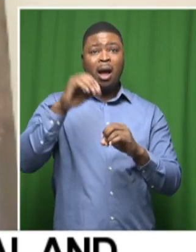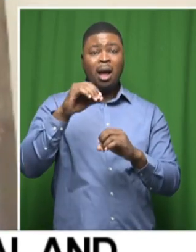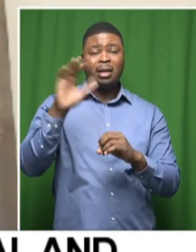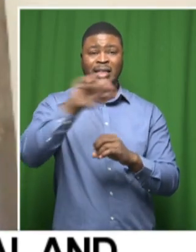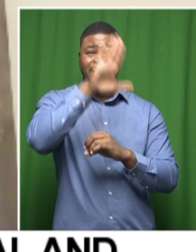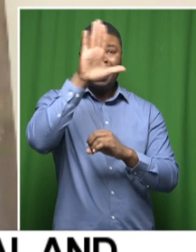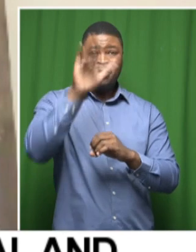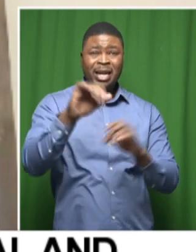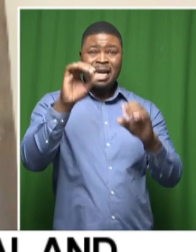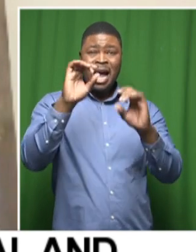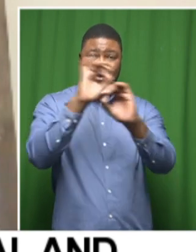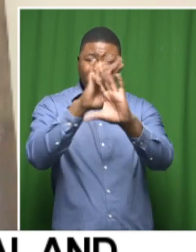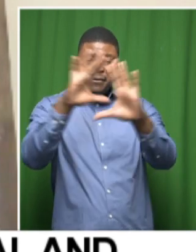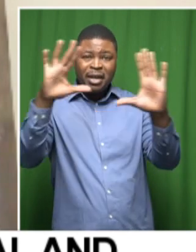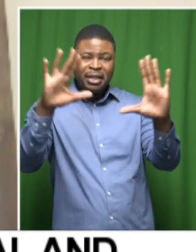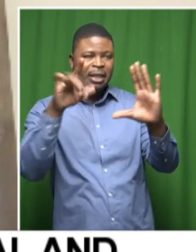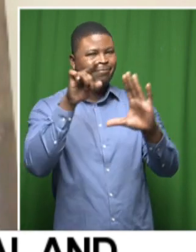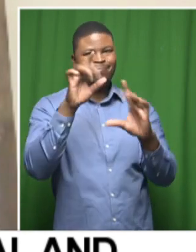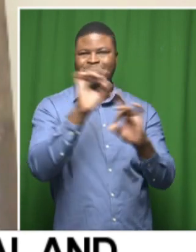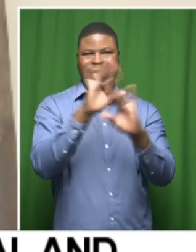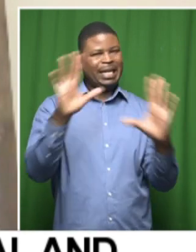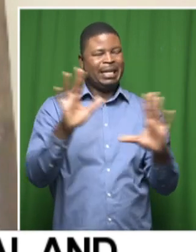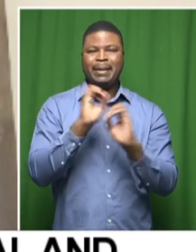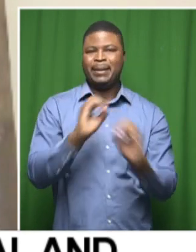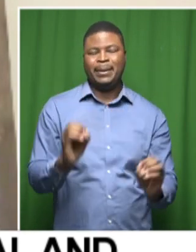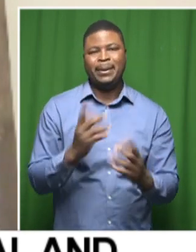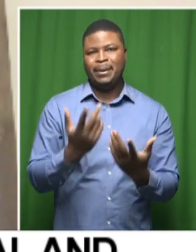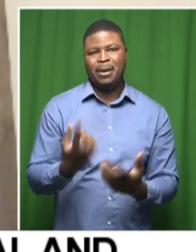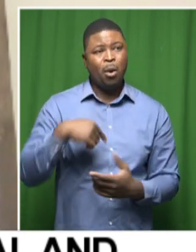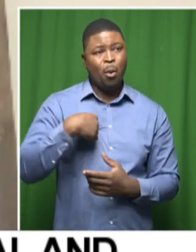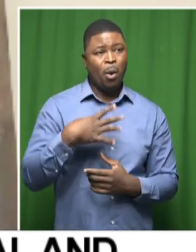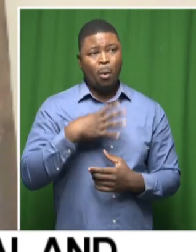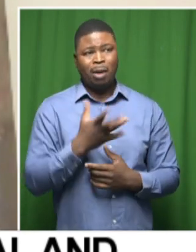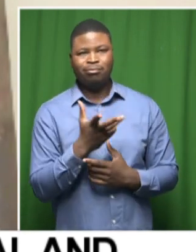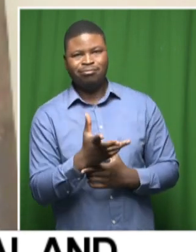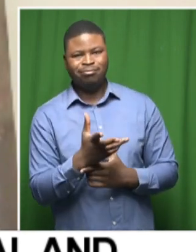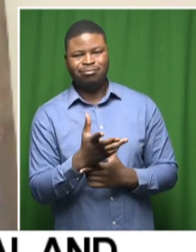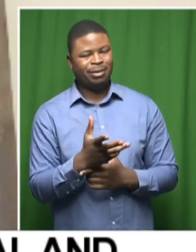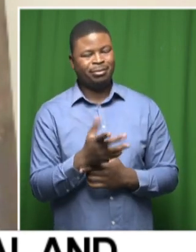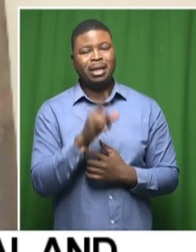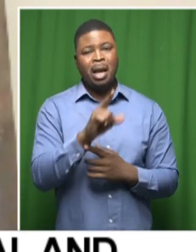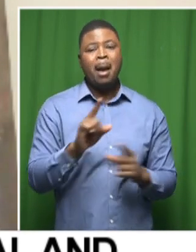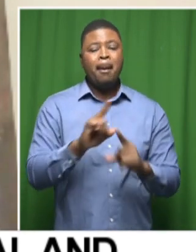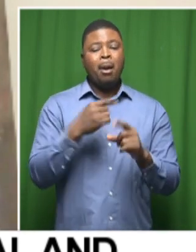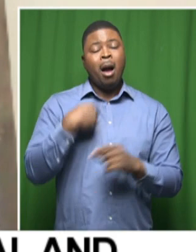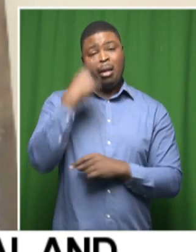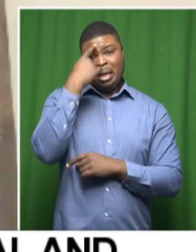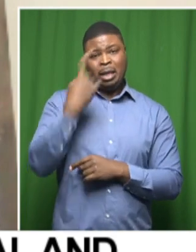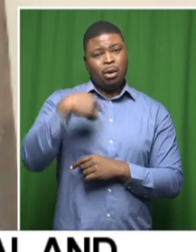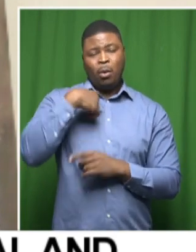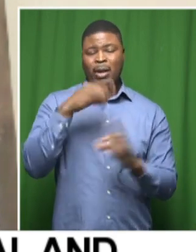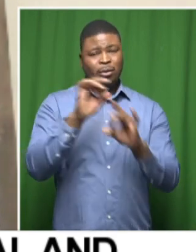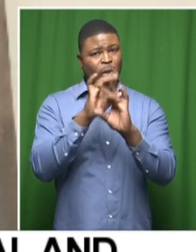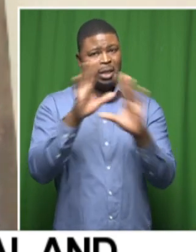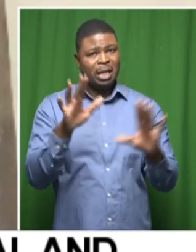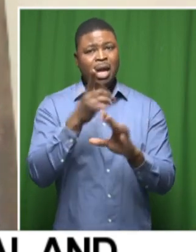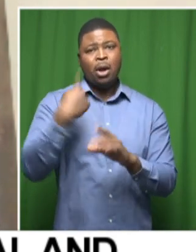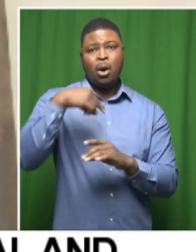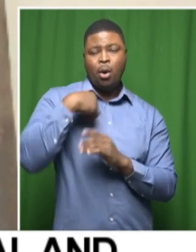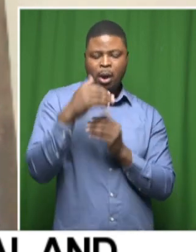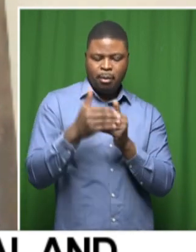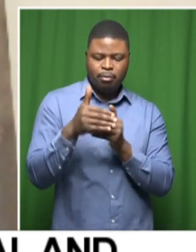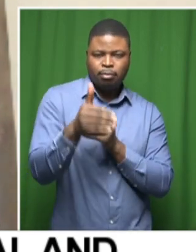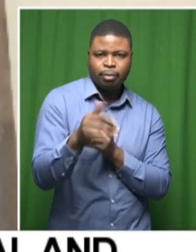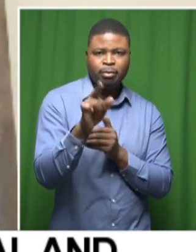of South Africa we want. So, and by that I mean, I'm not sure that we're all very clear on this is where we want to be